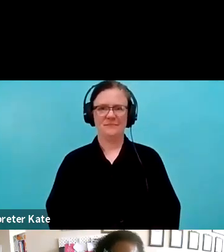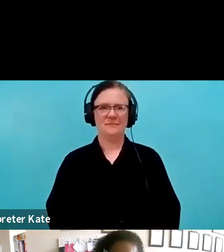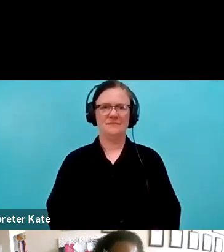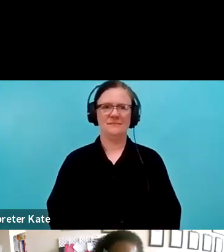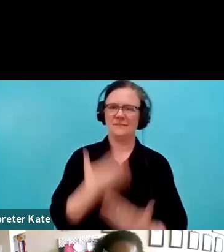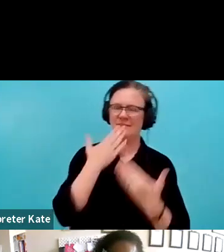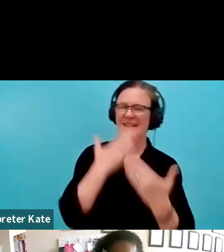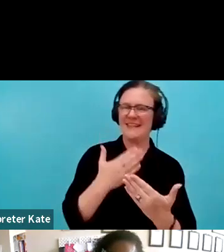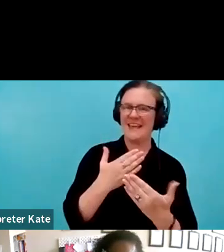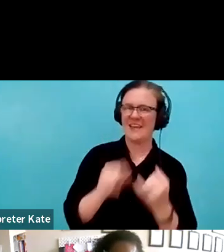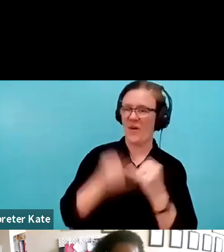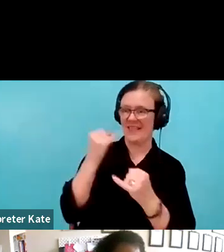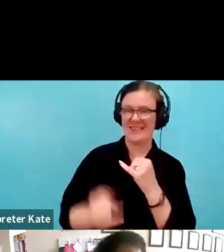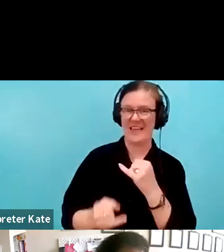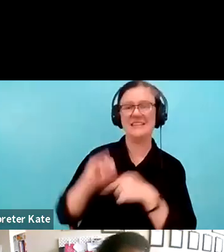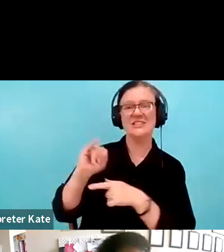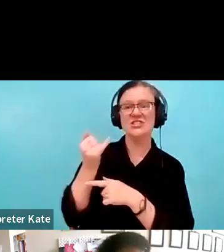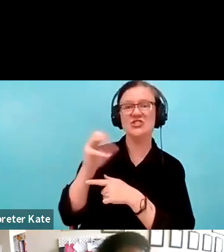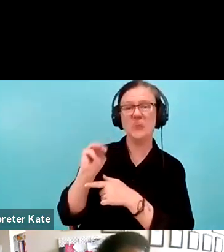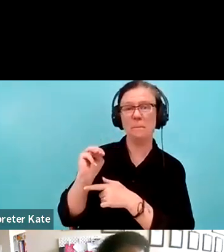Thank you. And last but not least, Jim.